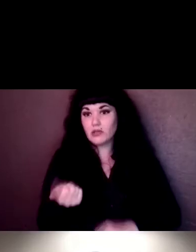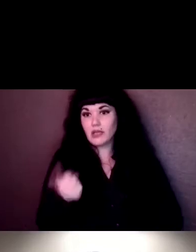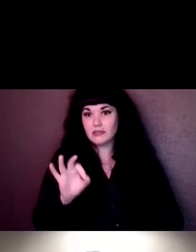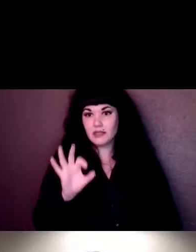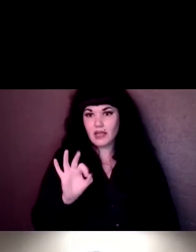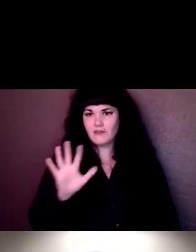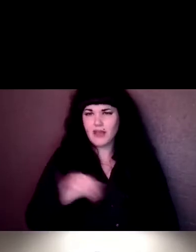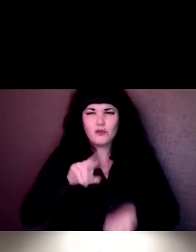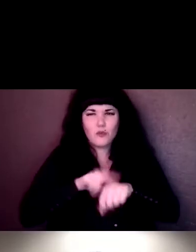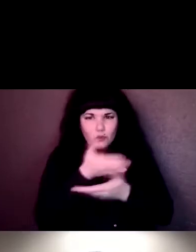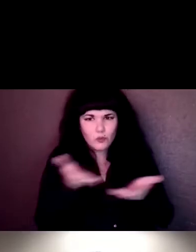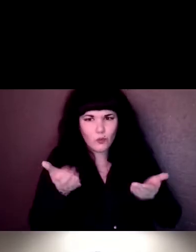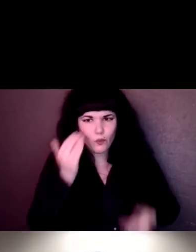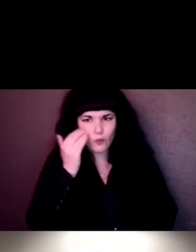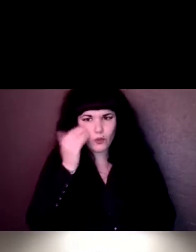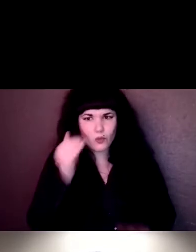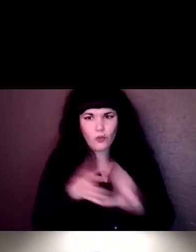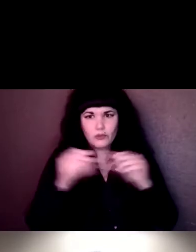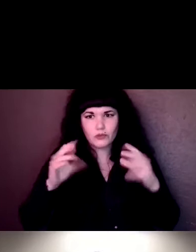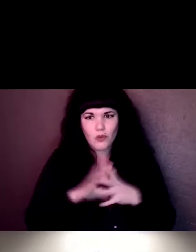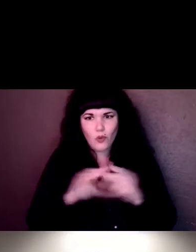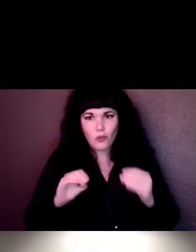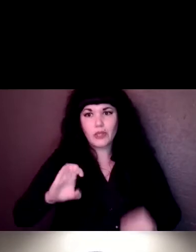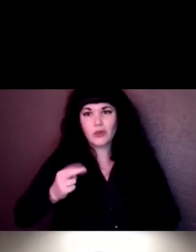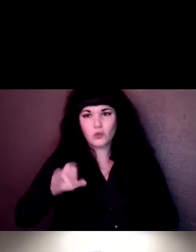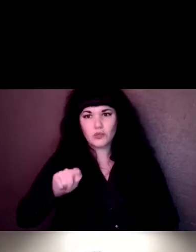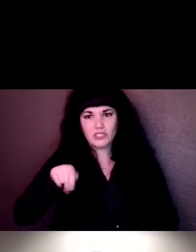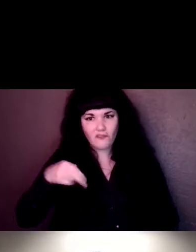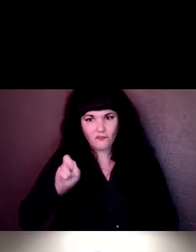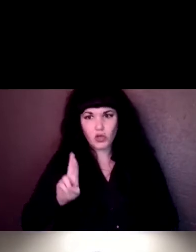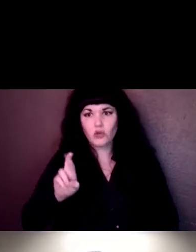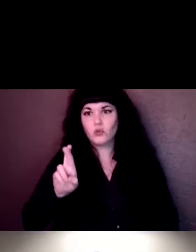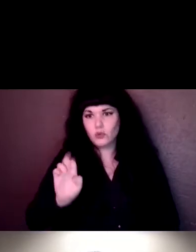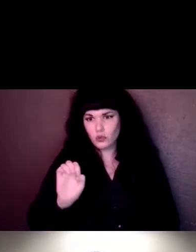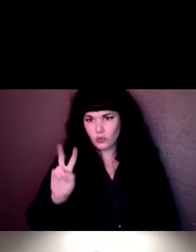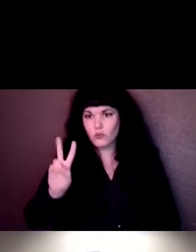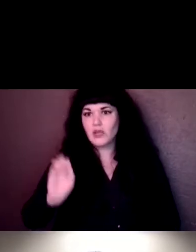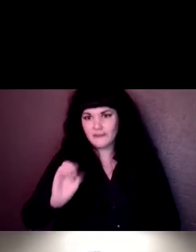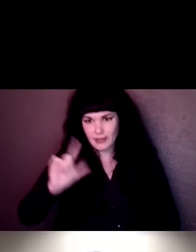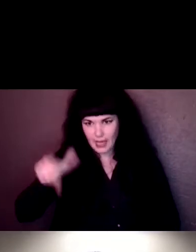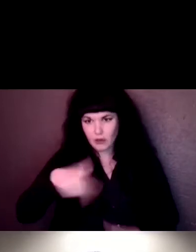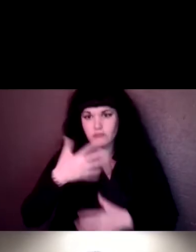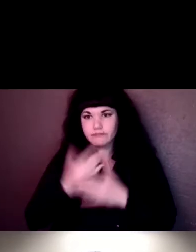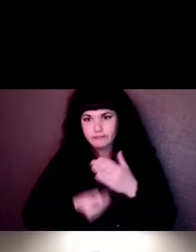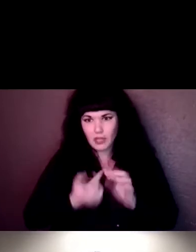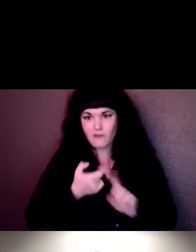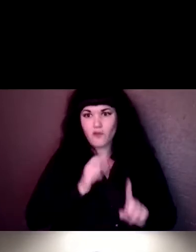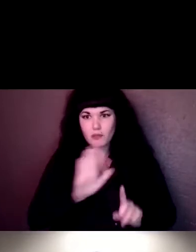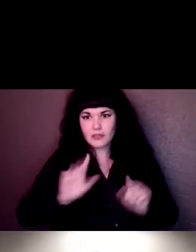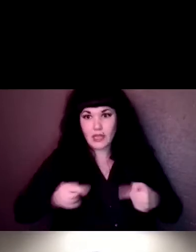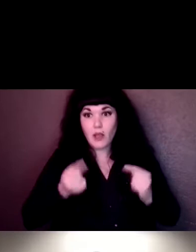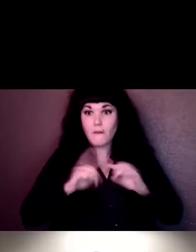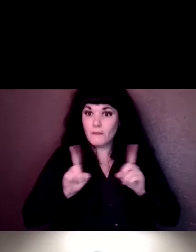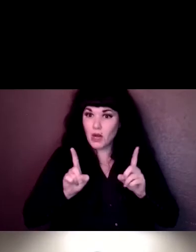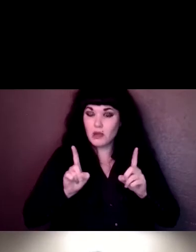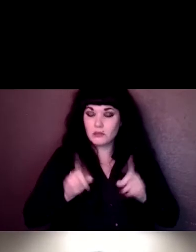story. Ultimately, Christopher Reeve succumbed to his injury, but he was very active during the 9 years of